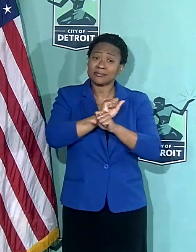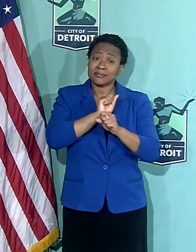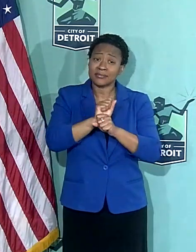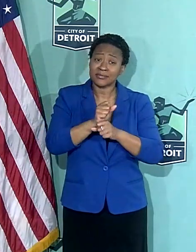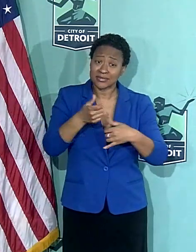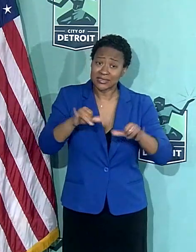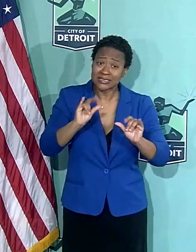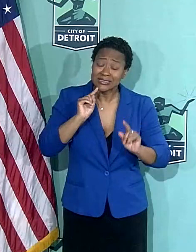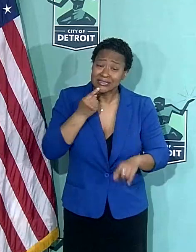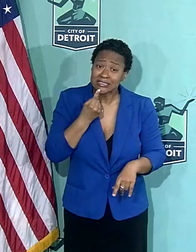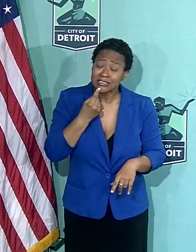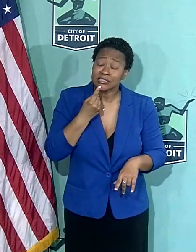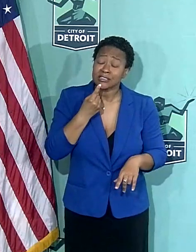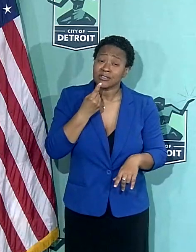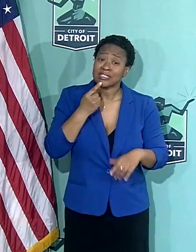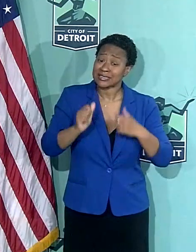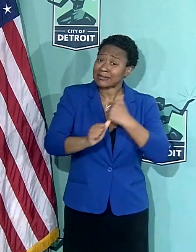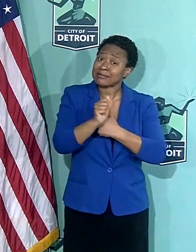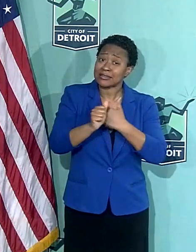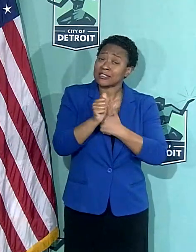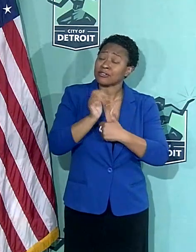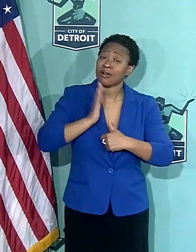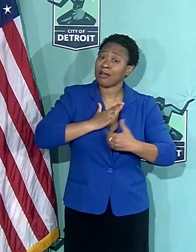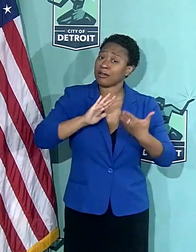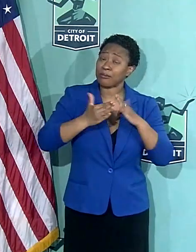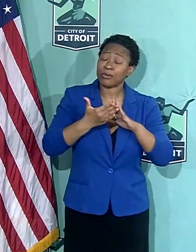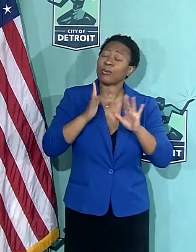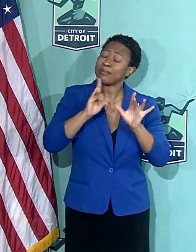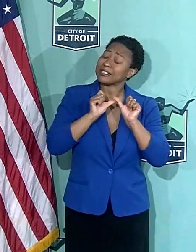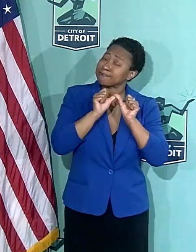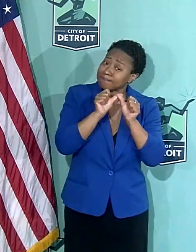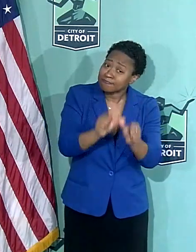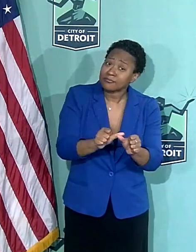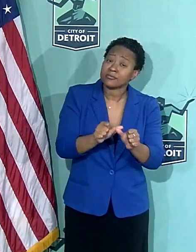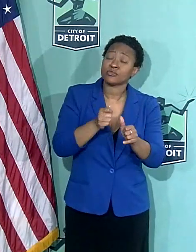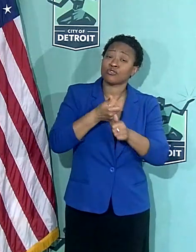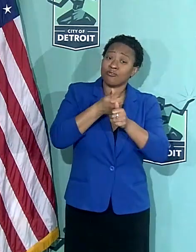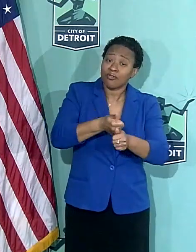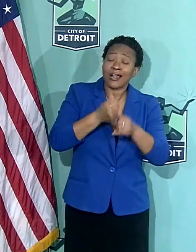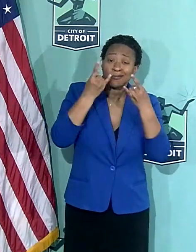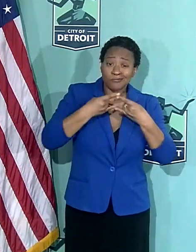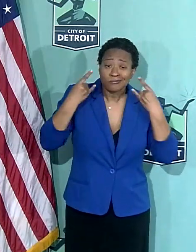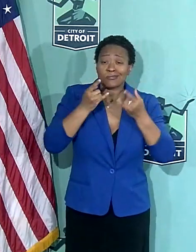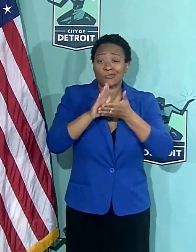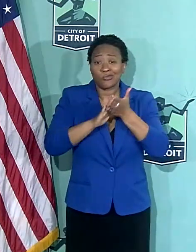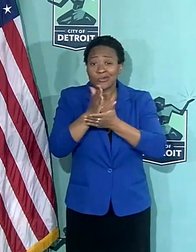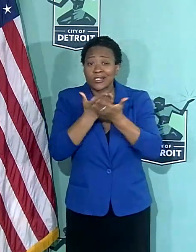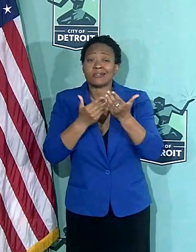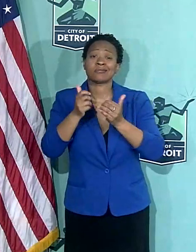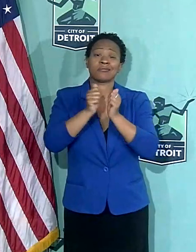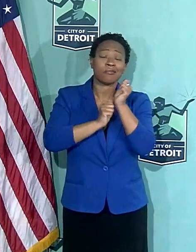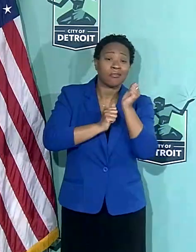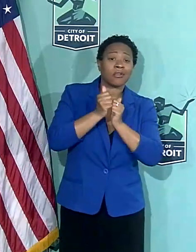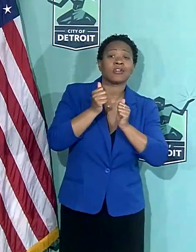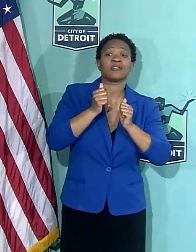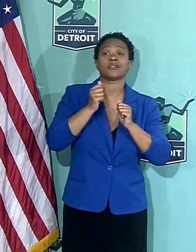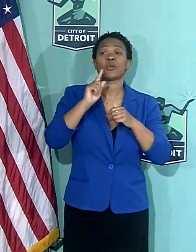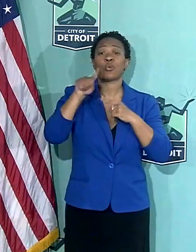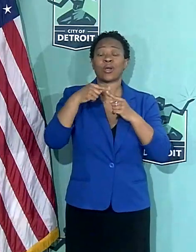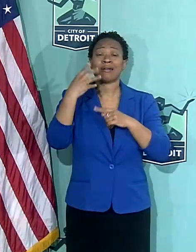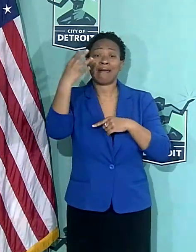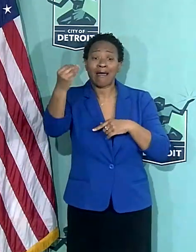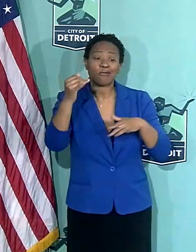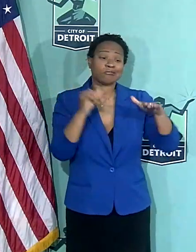must stay the course so that we can continue to slow the rate of this virus in Detroit. To date, we